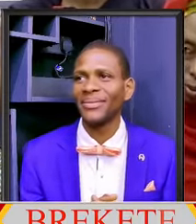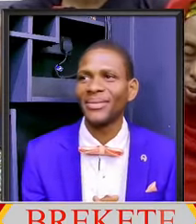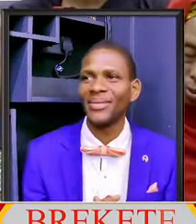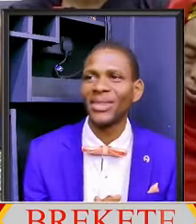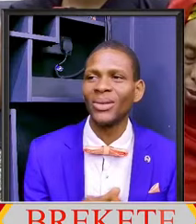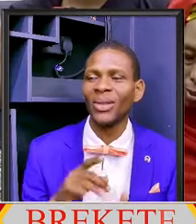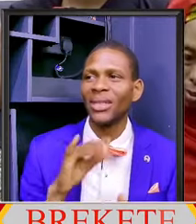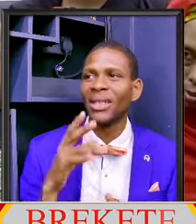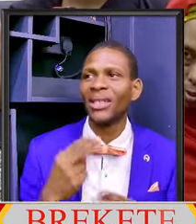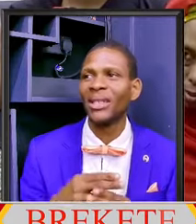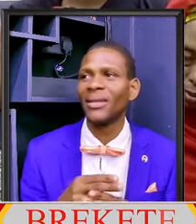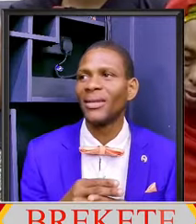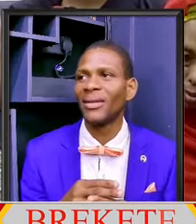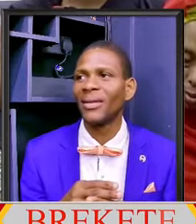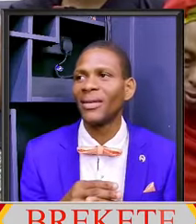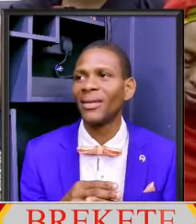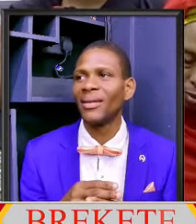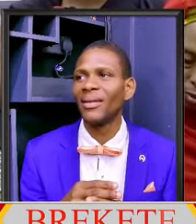What did she say is her name?